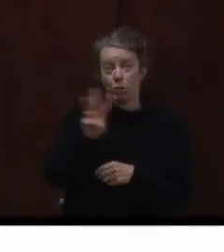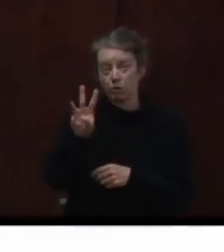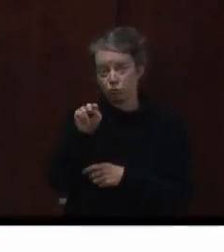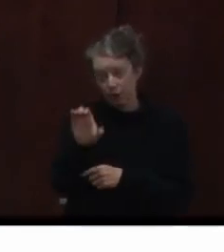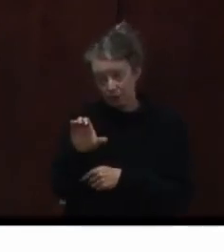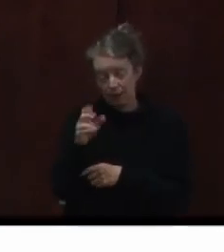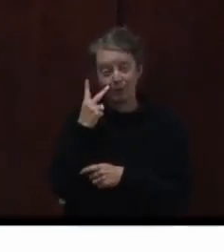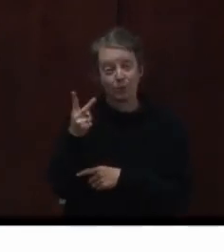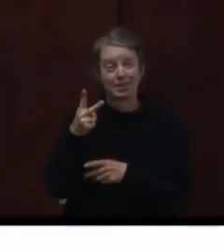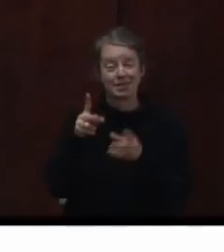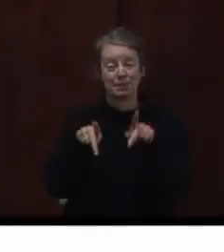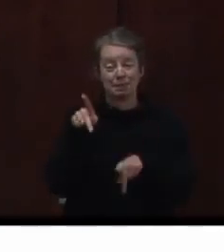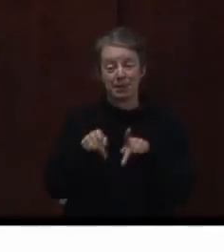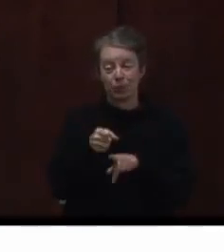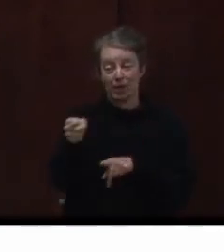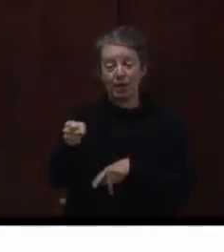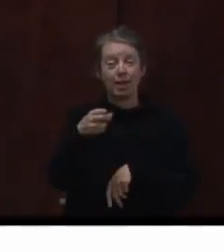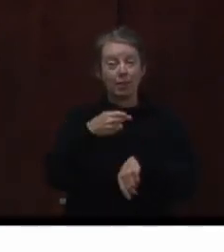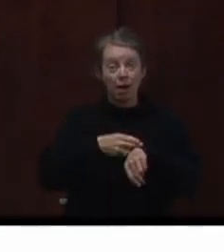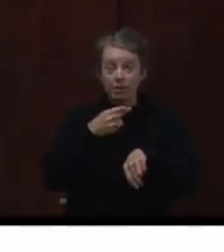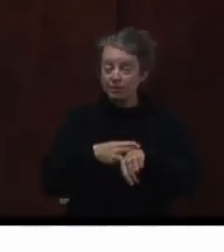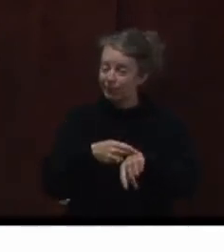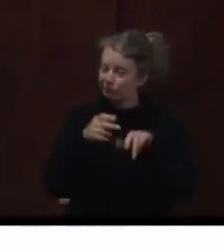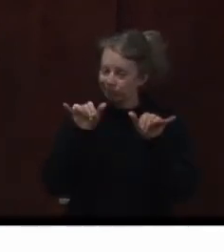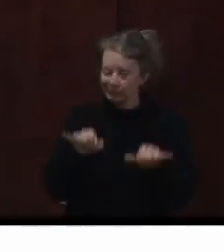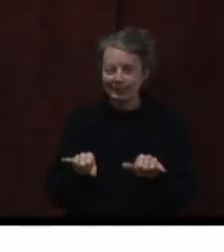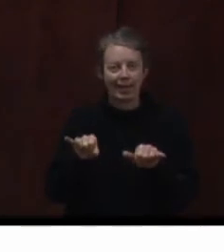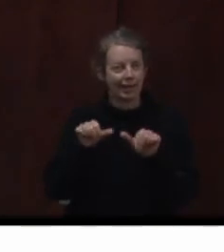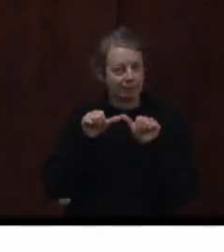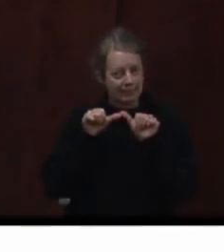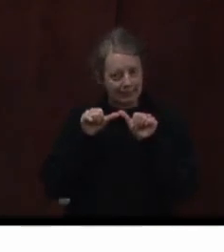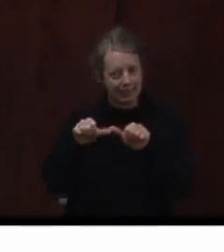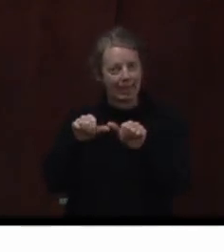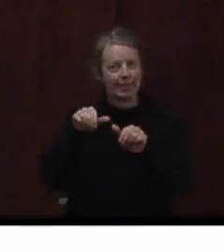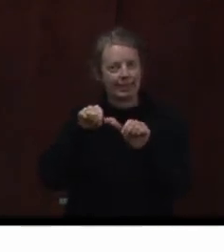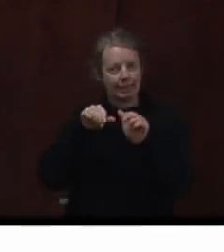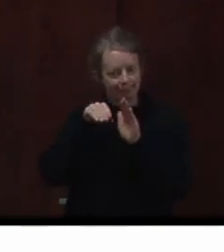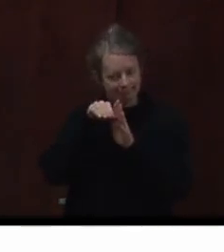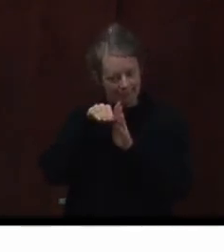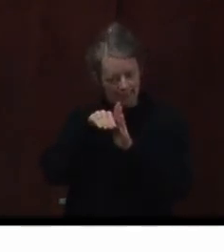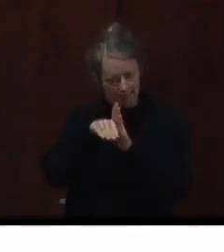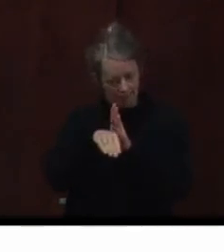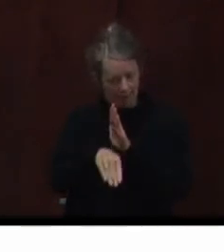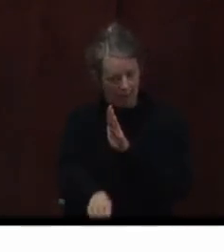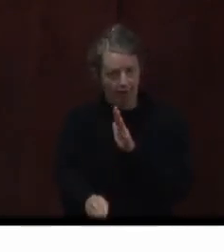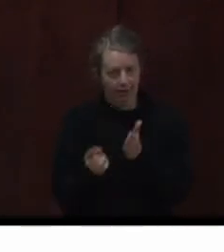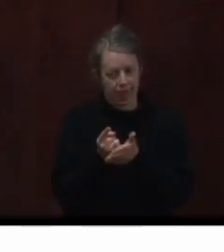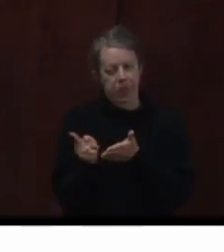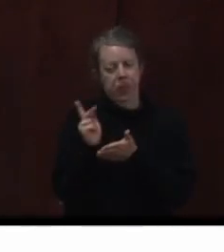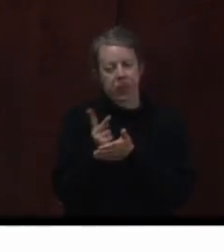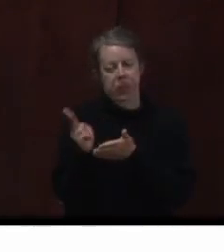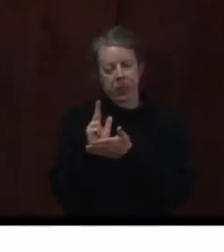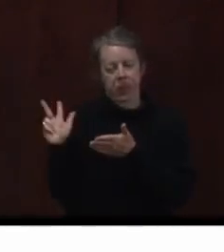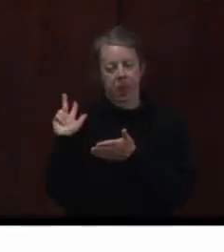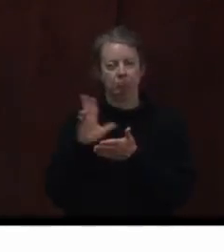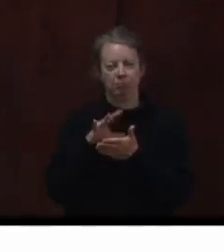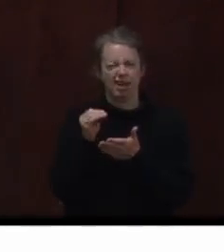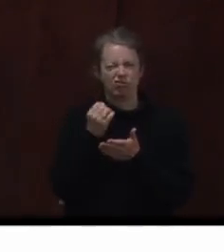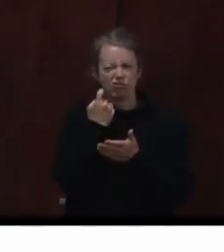a steady and consistent decline over the last several weeks. The last few days showing a bit of stabilization.